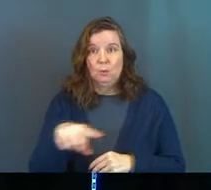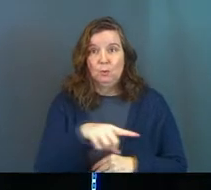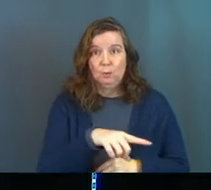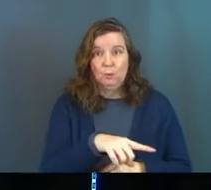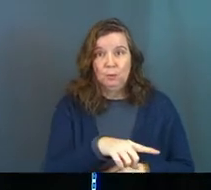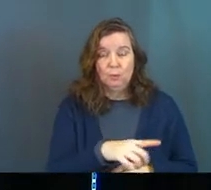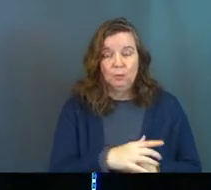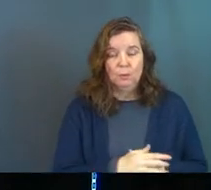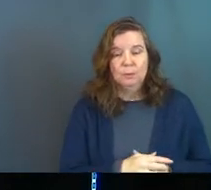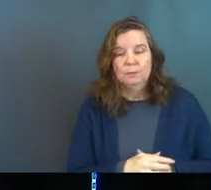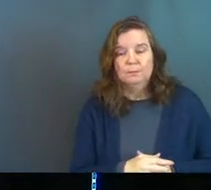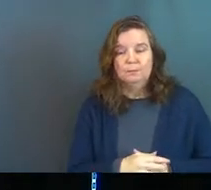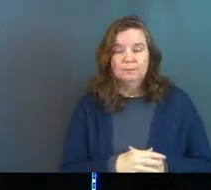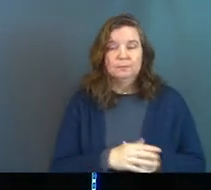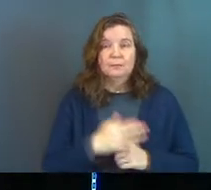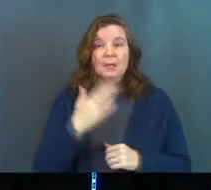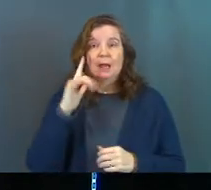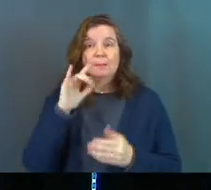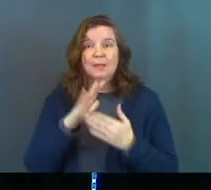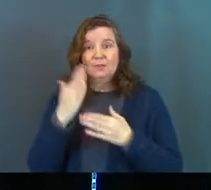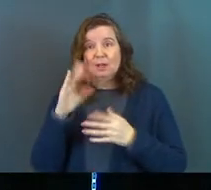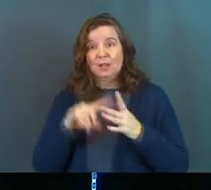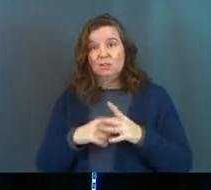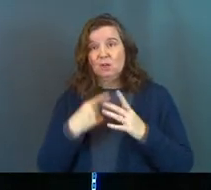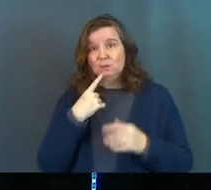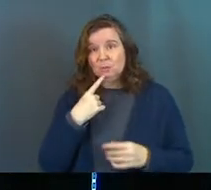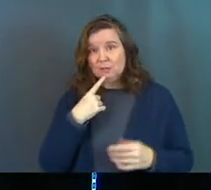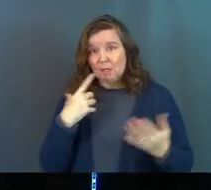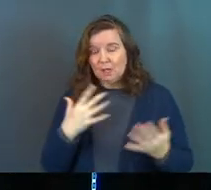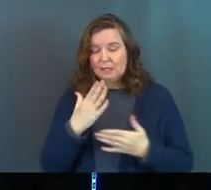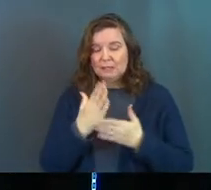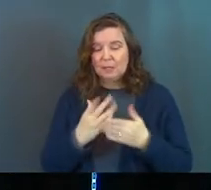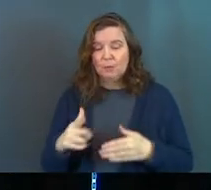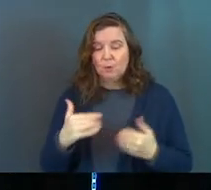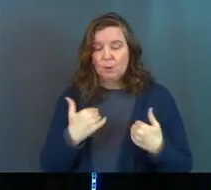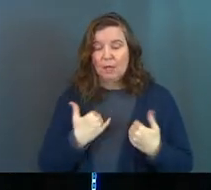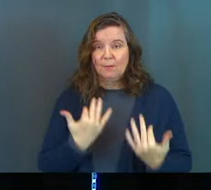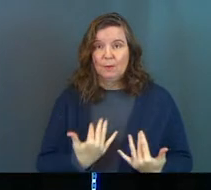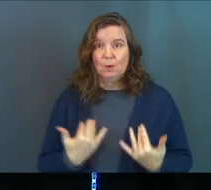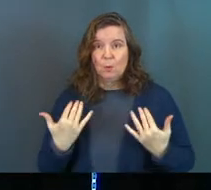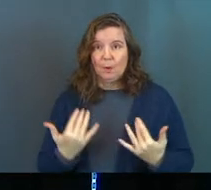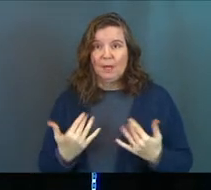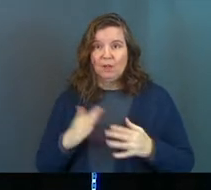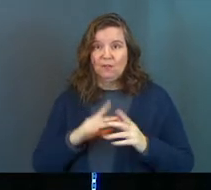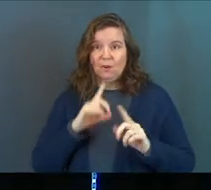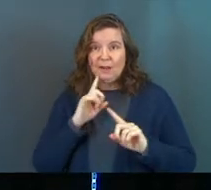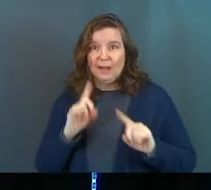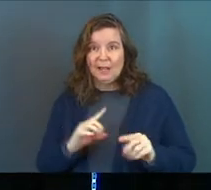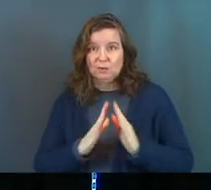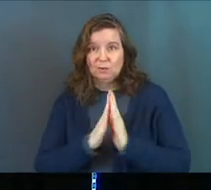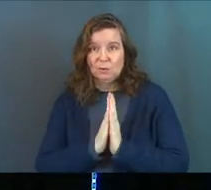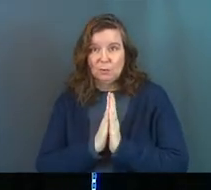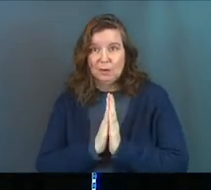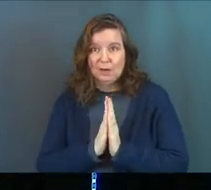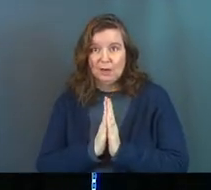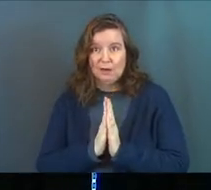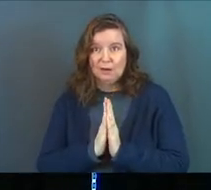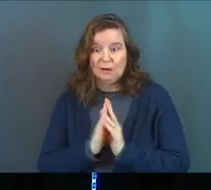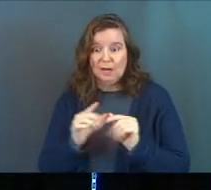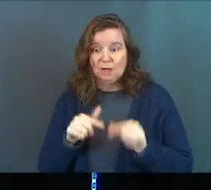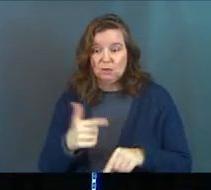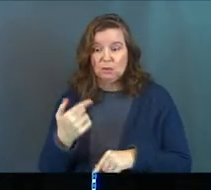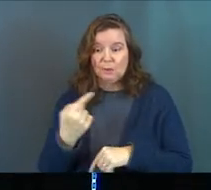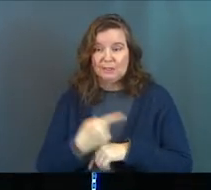guys. I believe what God started to say was that some of you have been waiting on an answer to prayer, and during